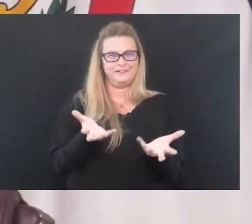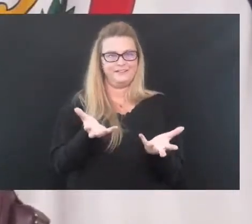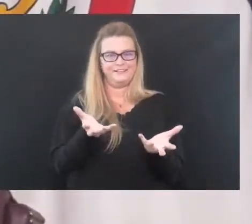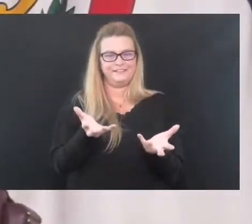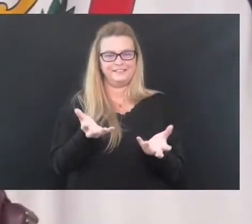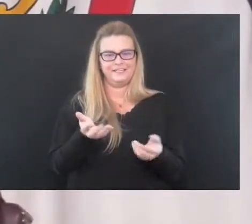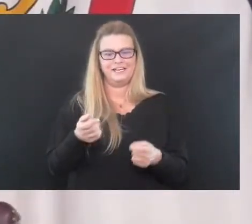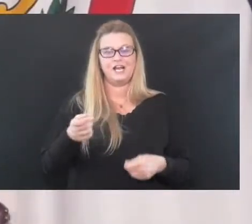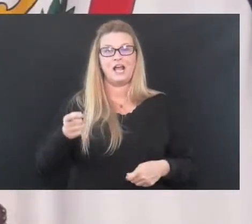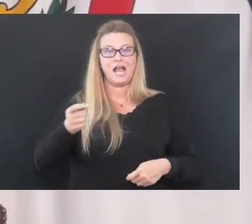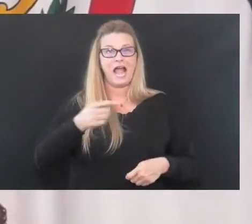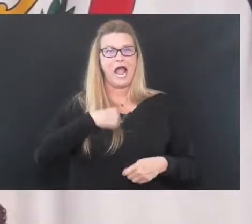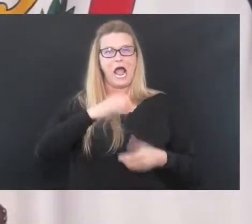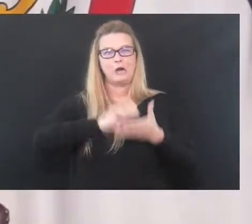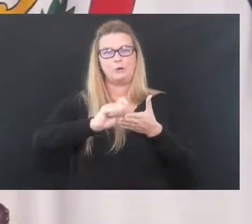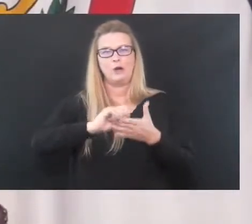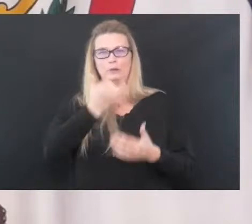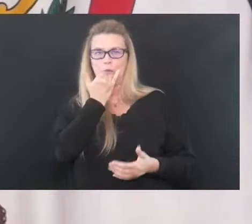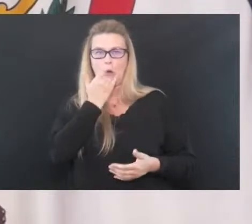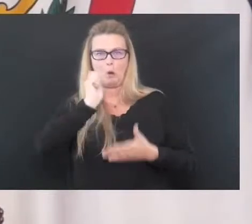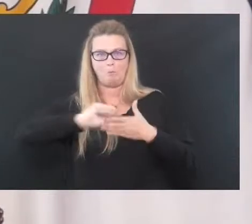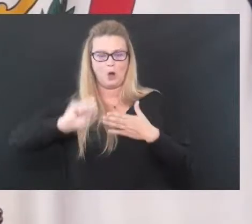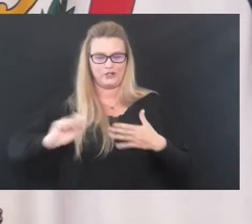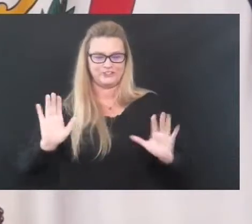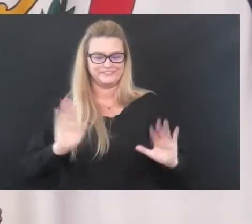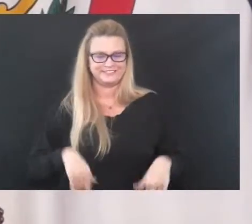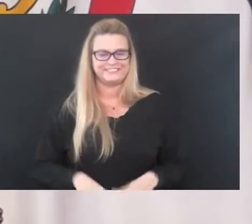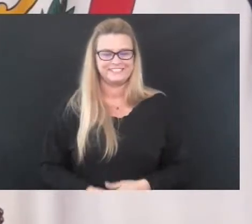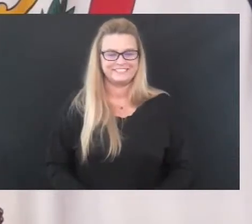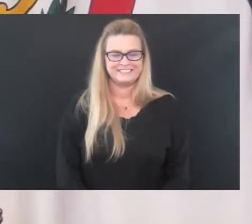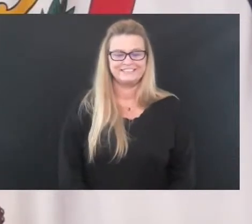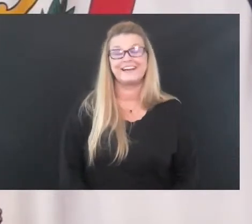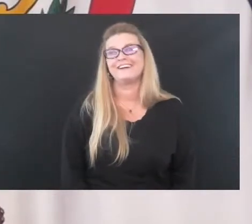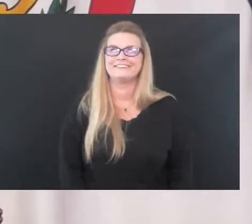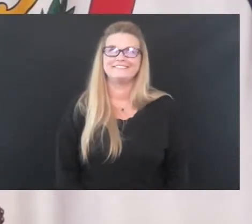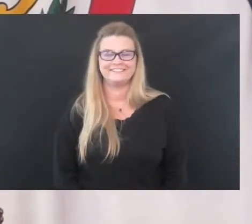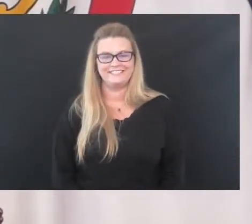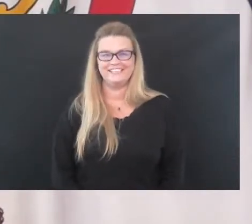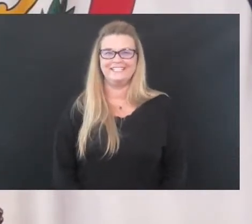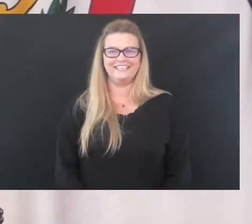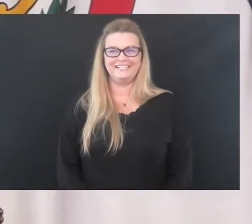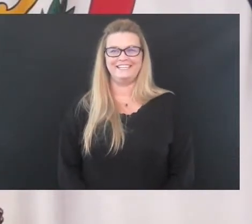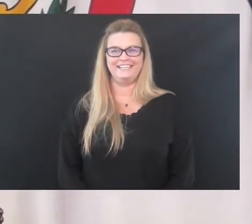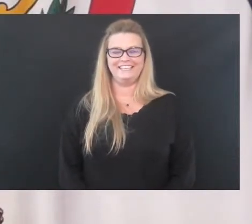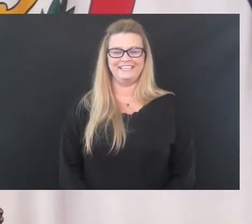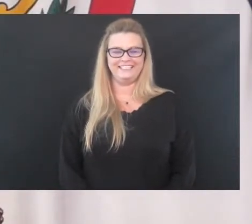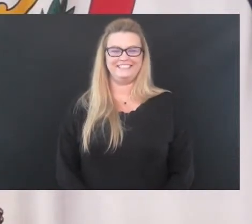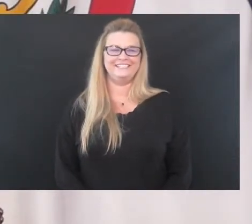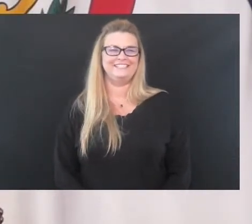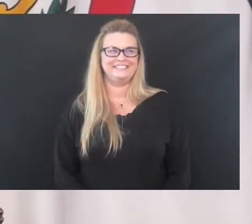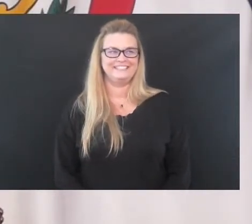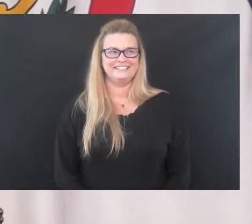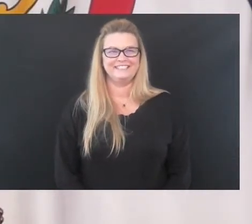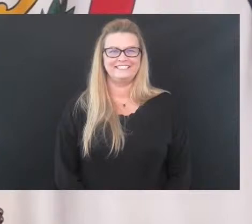and all the way across my thing. So that doesn't surprise me, to tell you the truth about me.